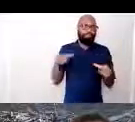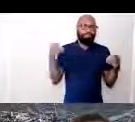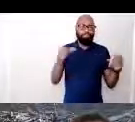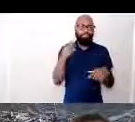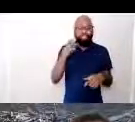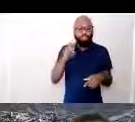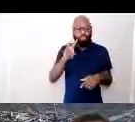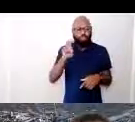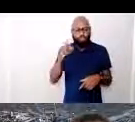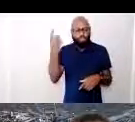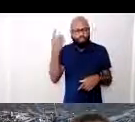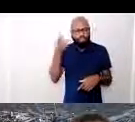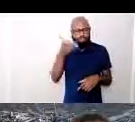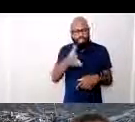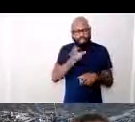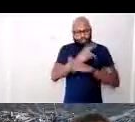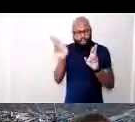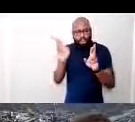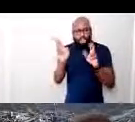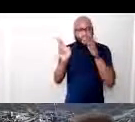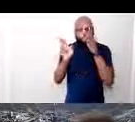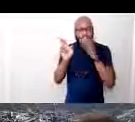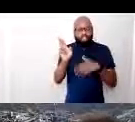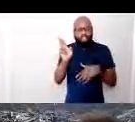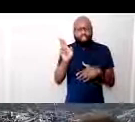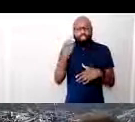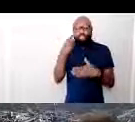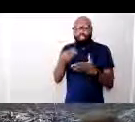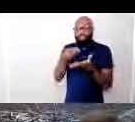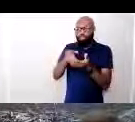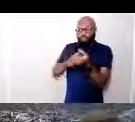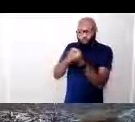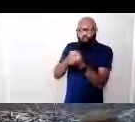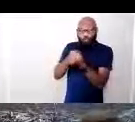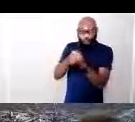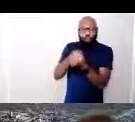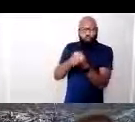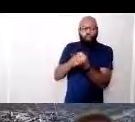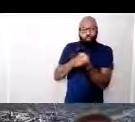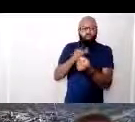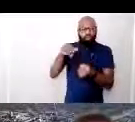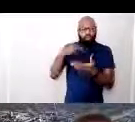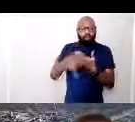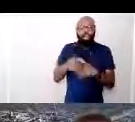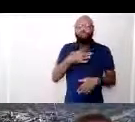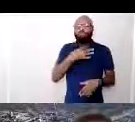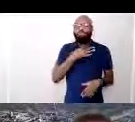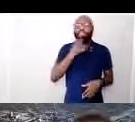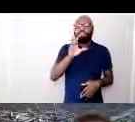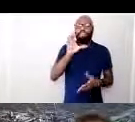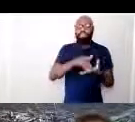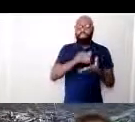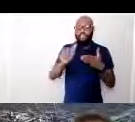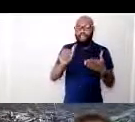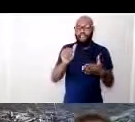ready to go, ready to fund a project. Is this 600K roughly equal to the total that